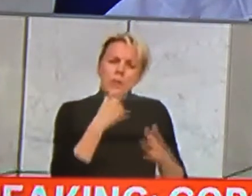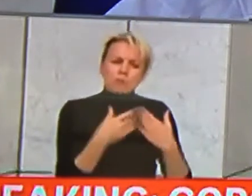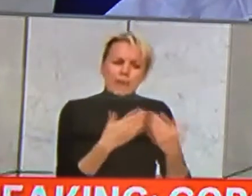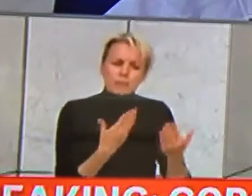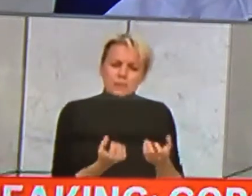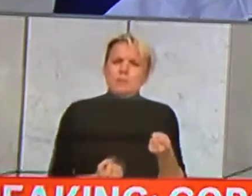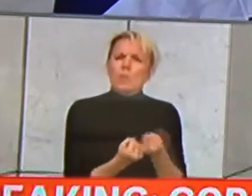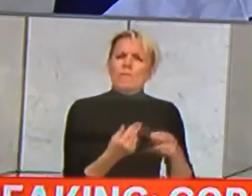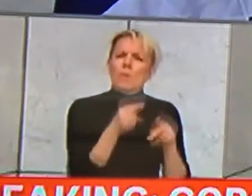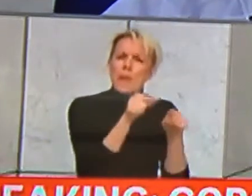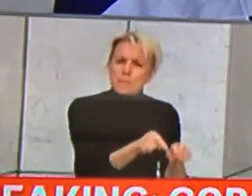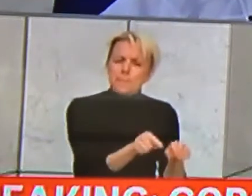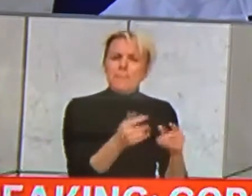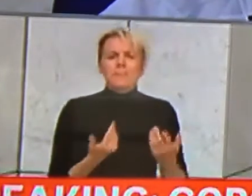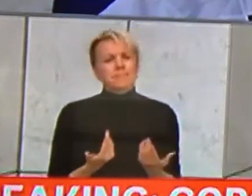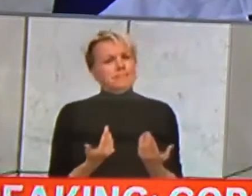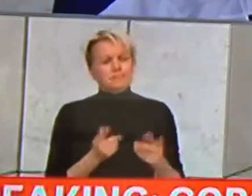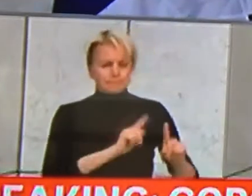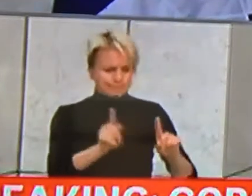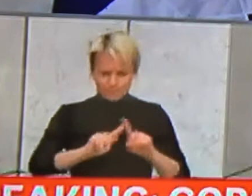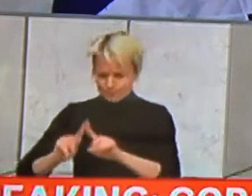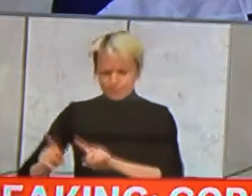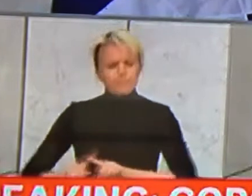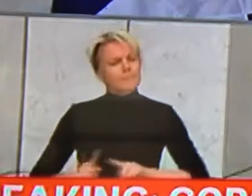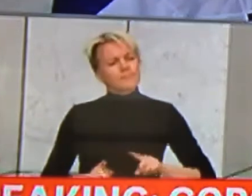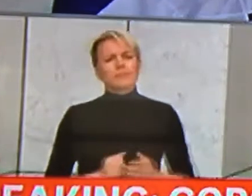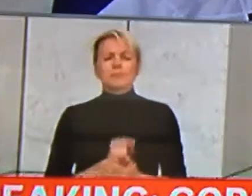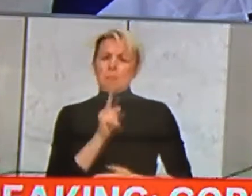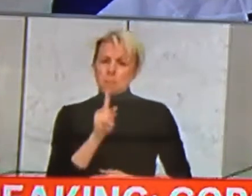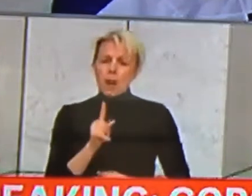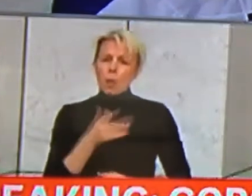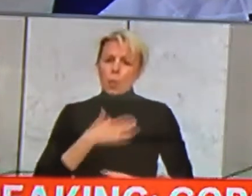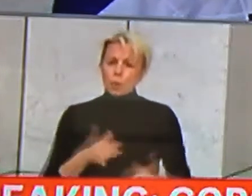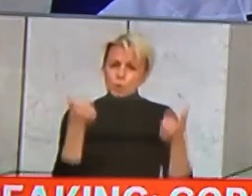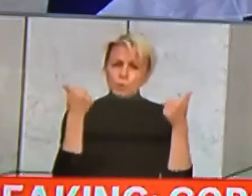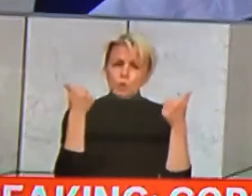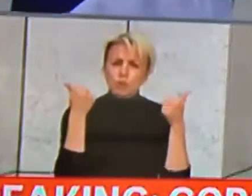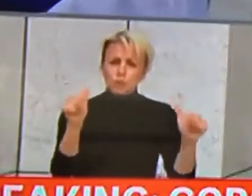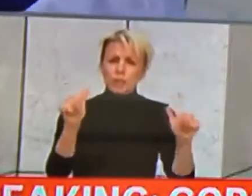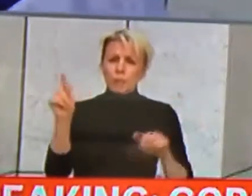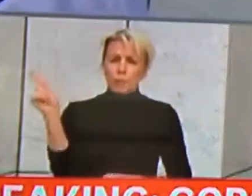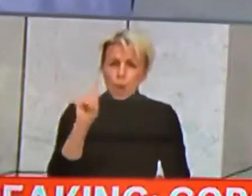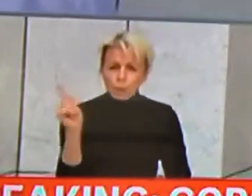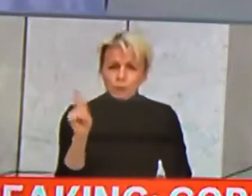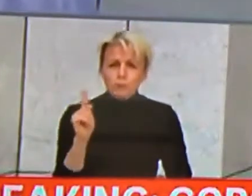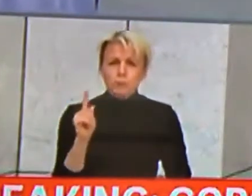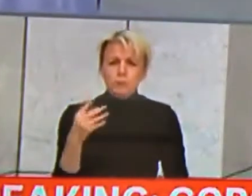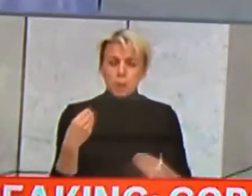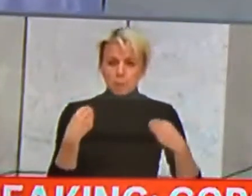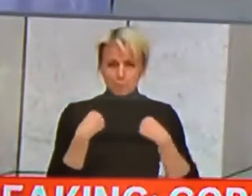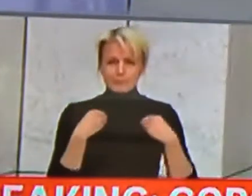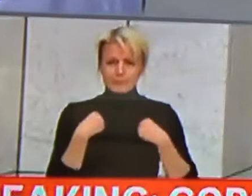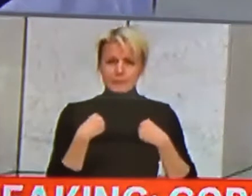the intent is, as far as possible, to achieve what you've said, Chris, and that is to ensure that a business that through no fault of its